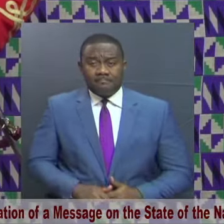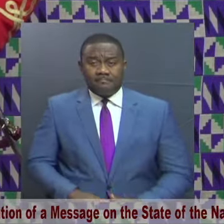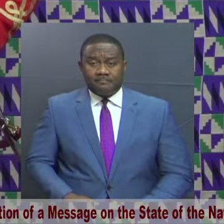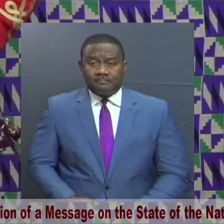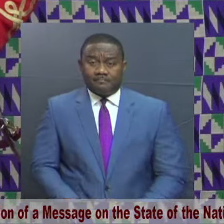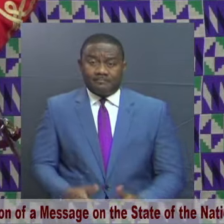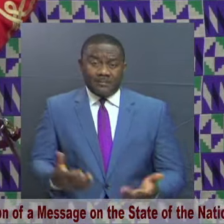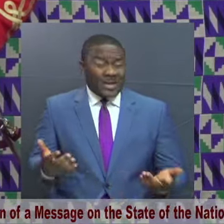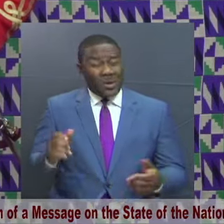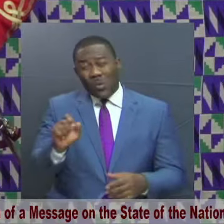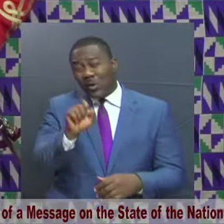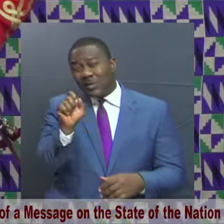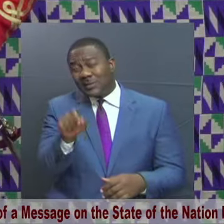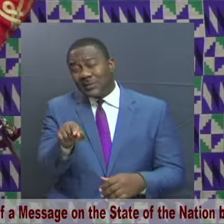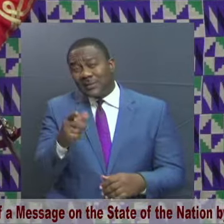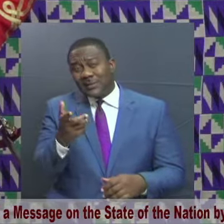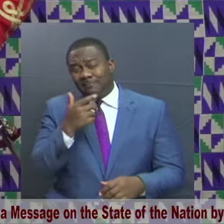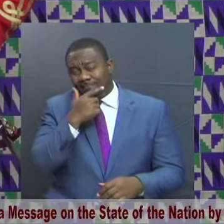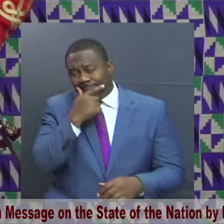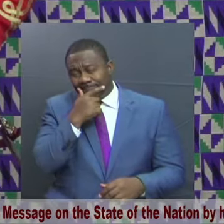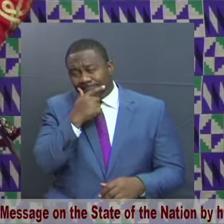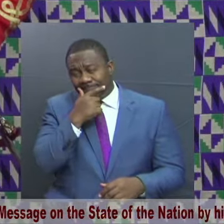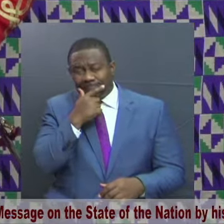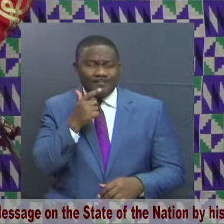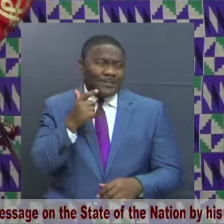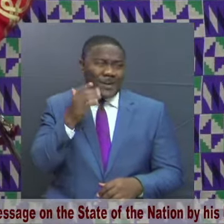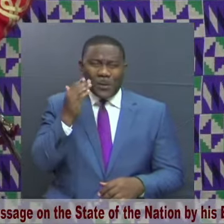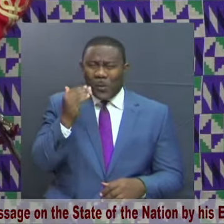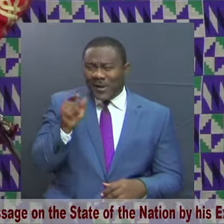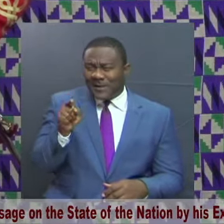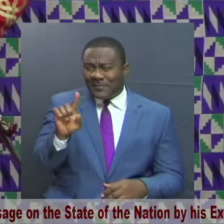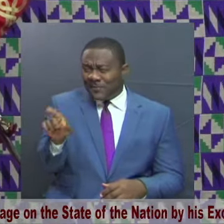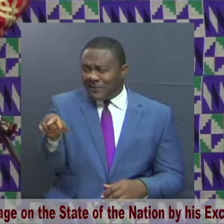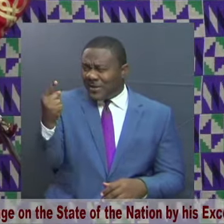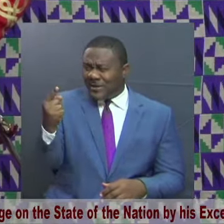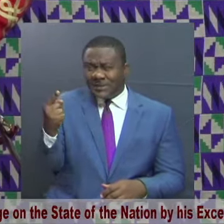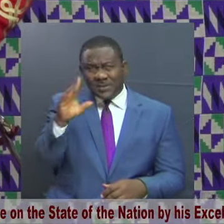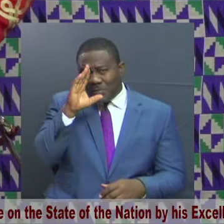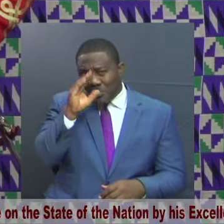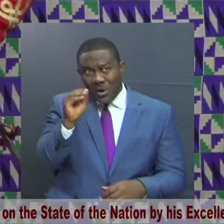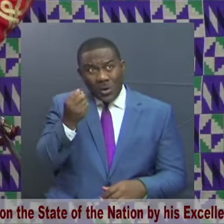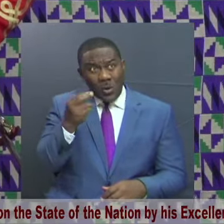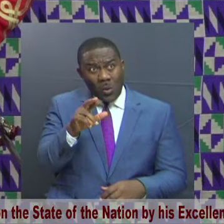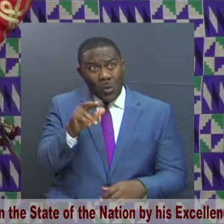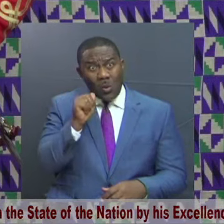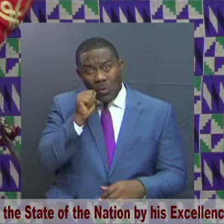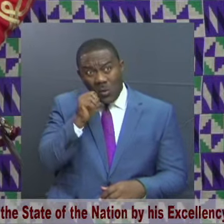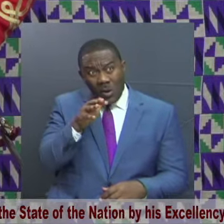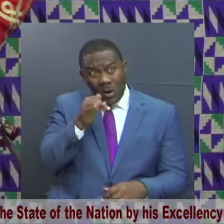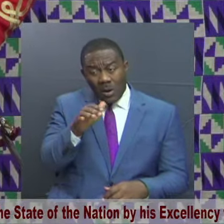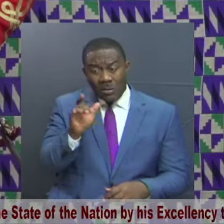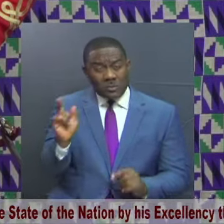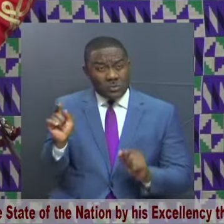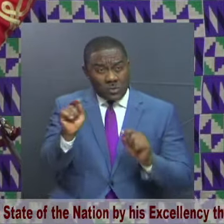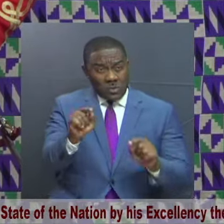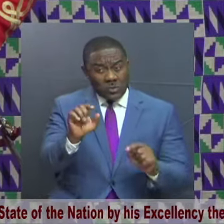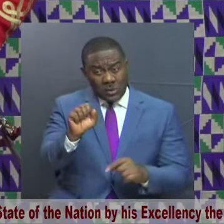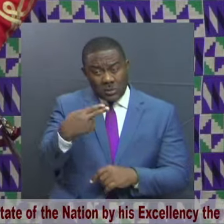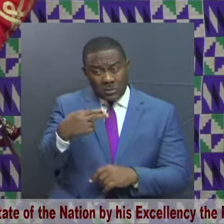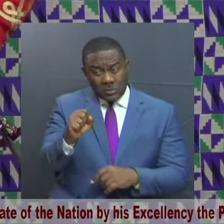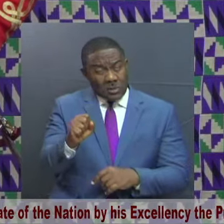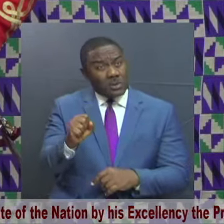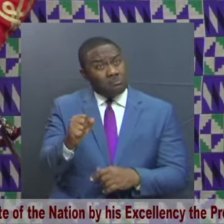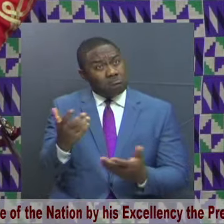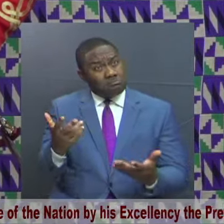the question why are they the first boy or girl in their family to have gone to Senior High School the